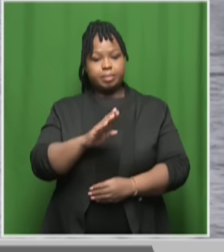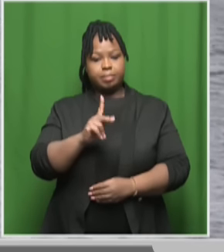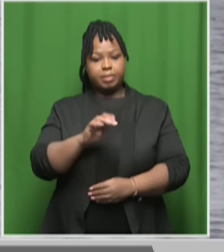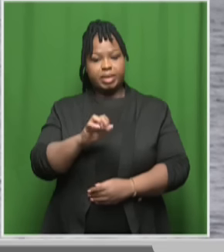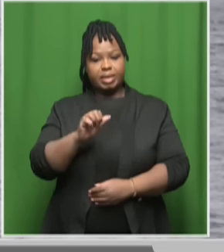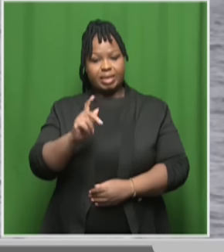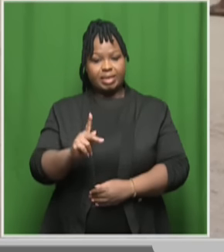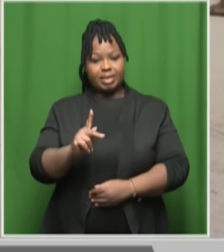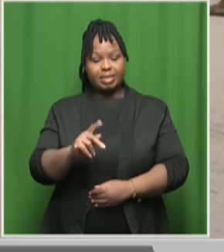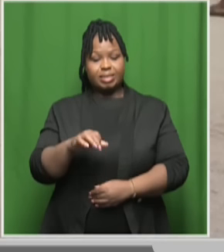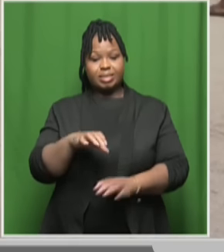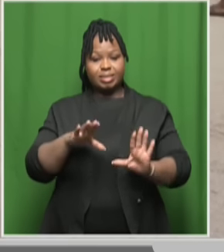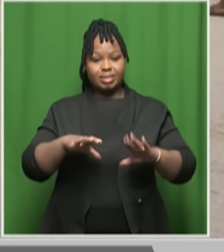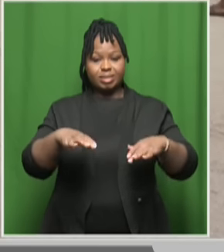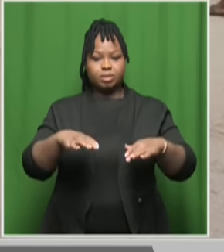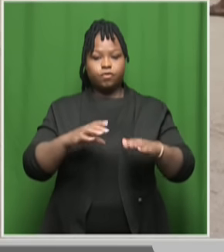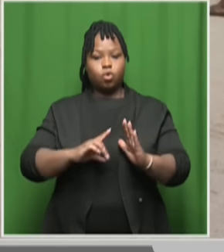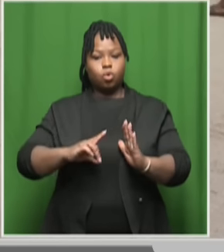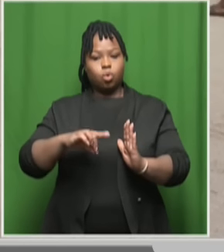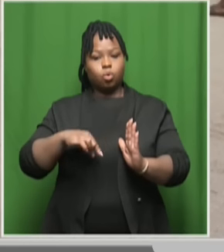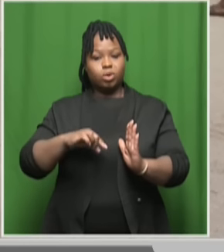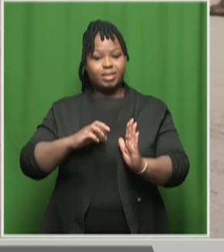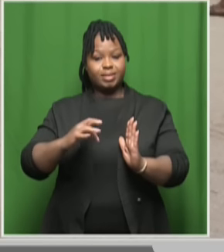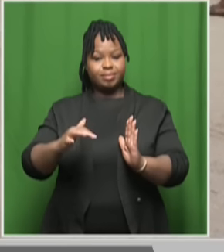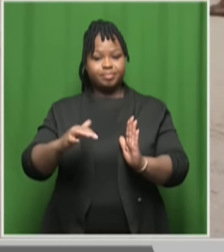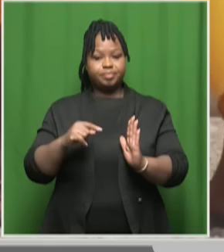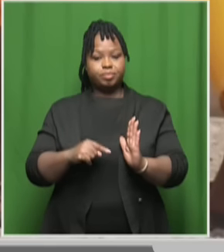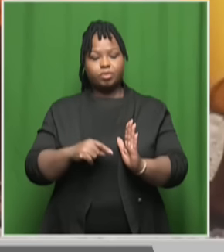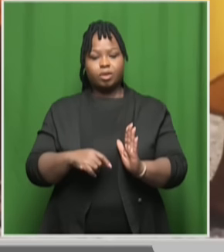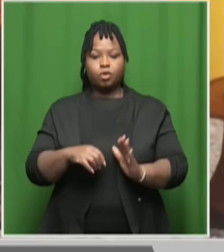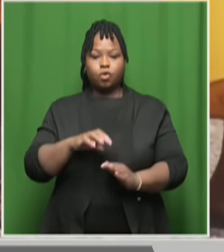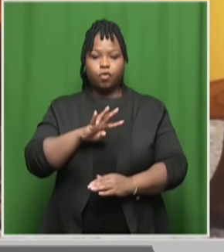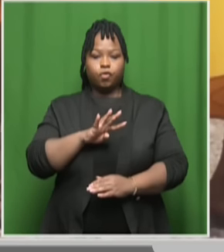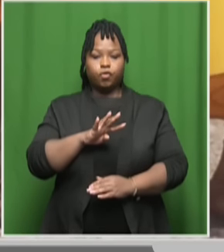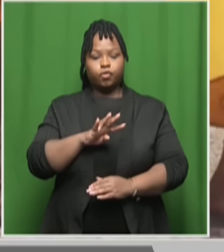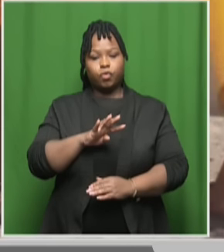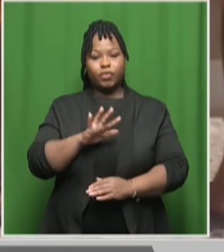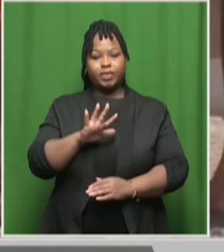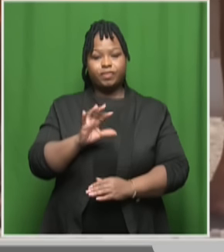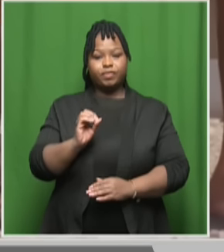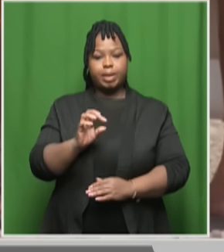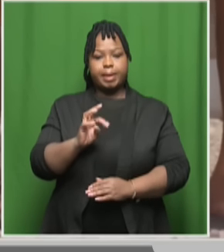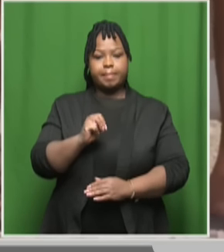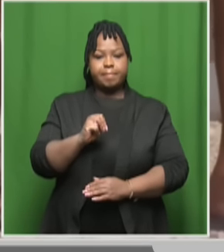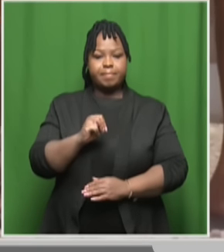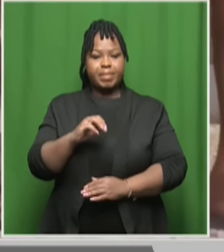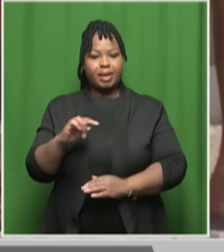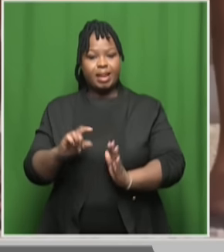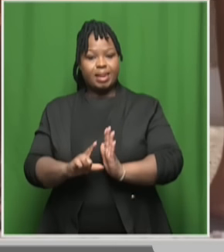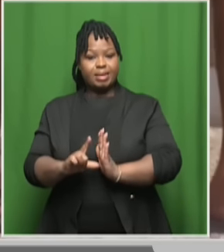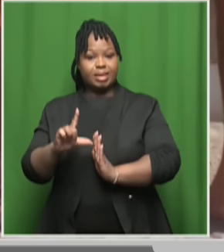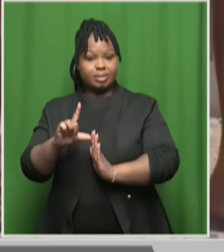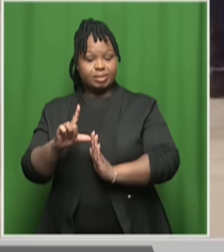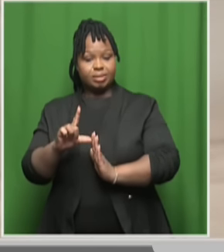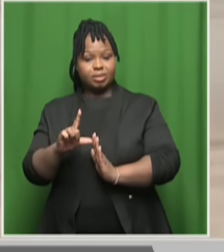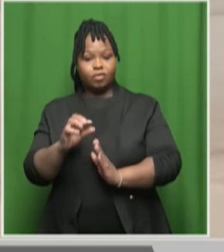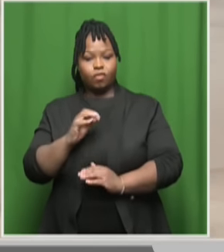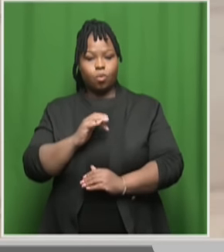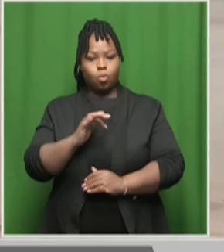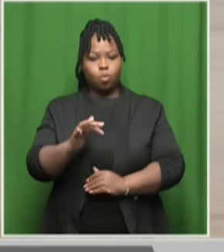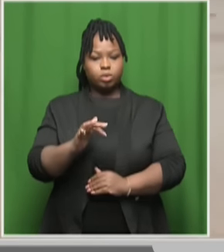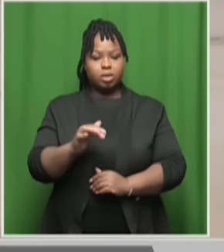the size of that Glebe Dam is about 450 megaliters of water. So that one is then fed